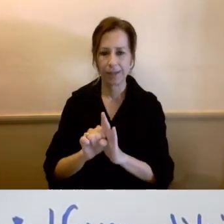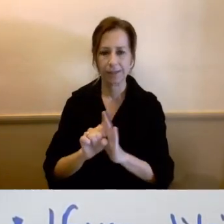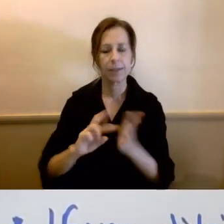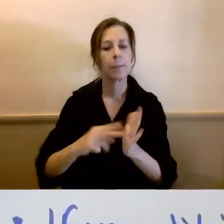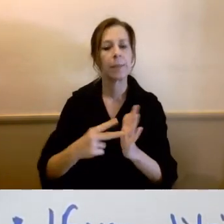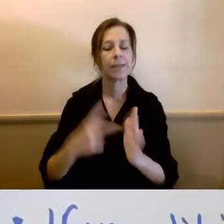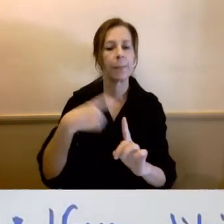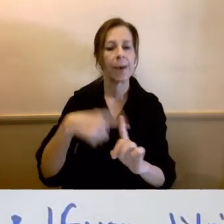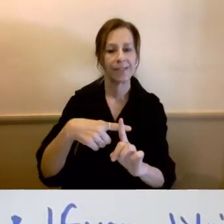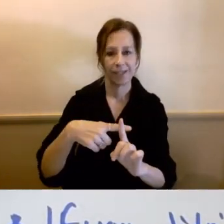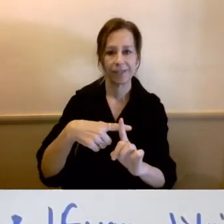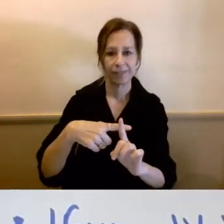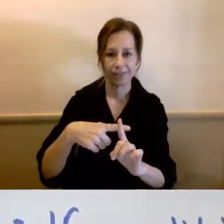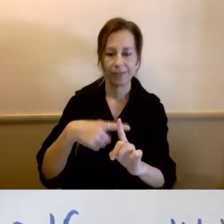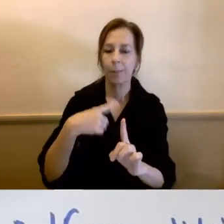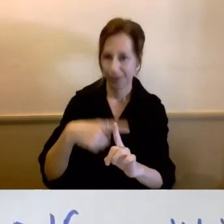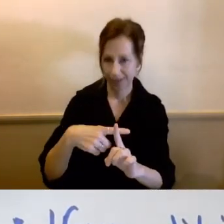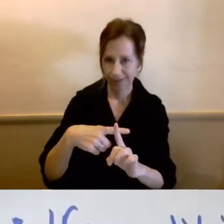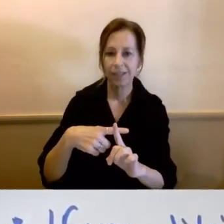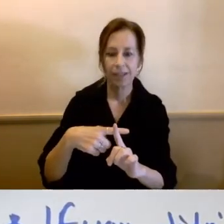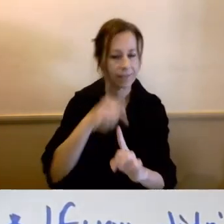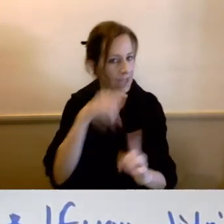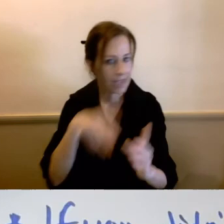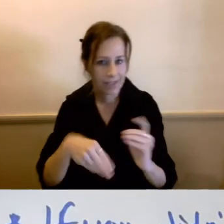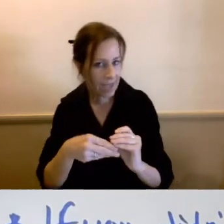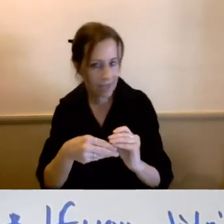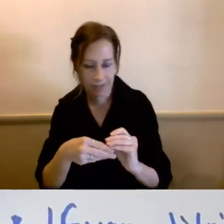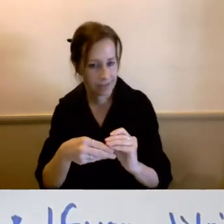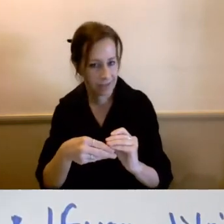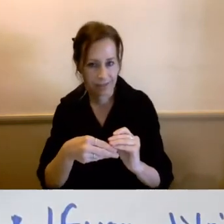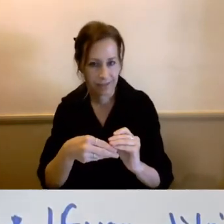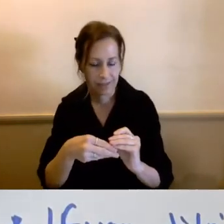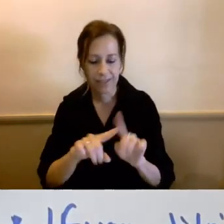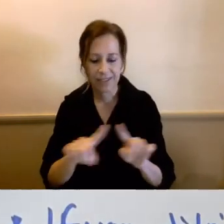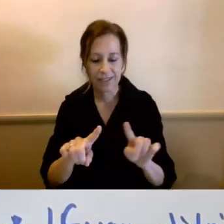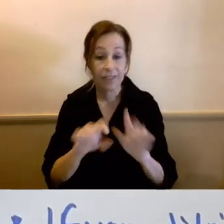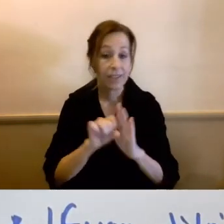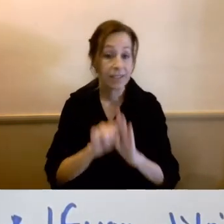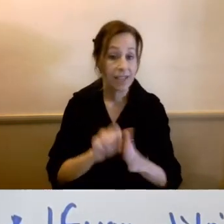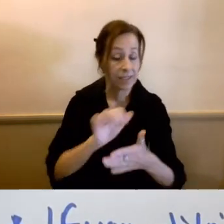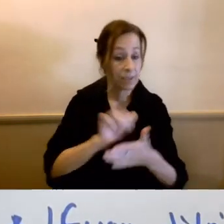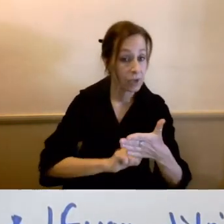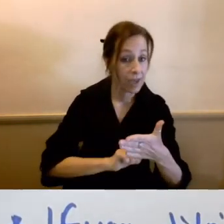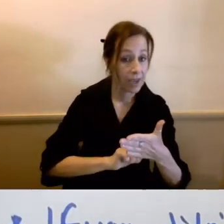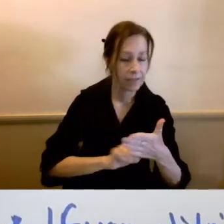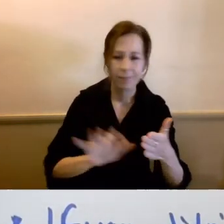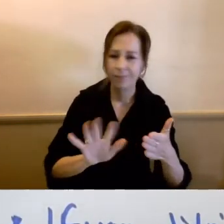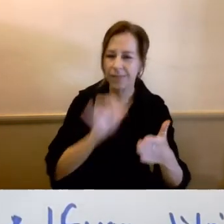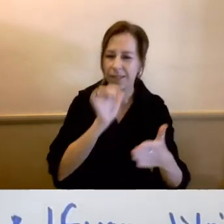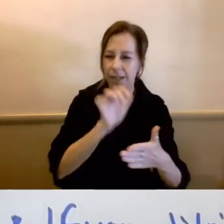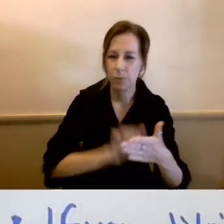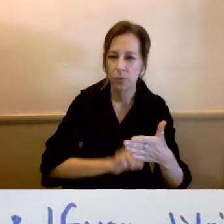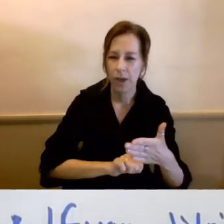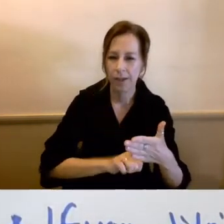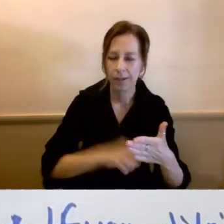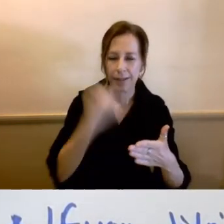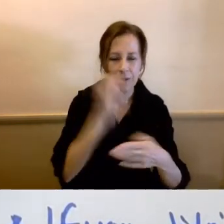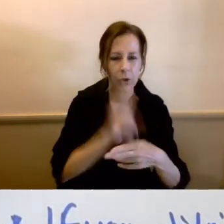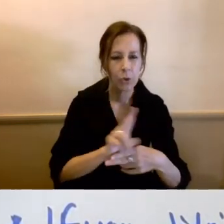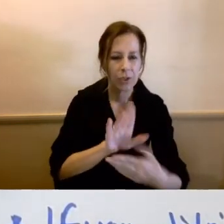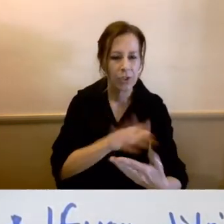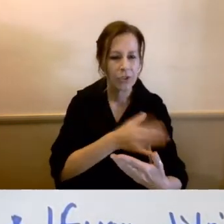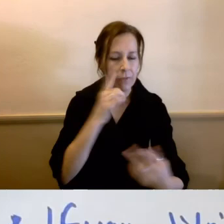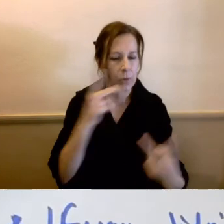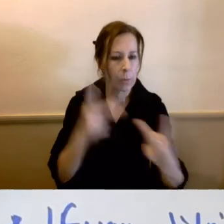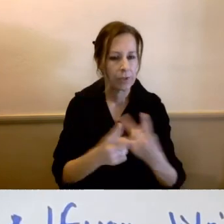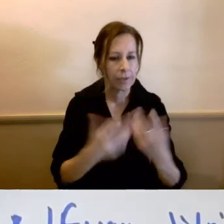mean positive. Okay, positive, not add. Different signs subtract, not subtract if you're trying to apply